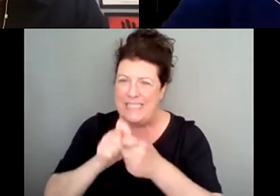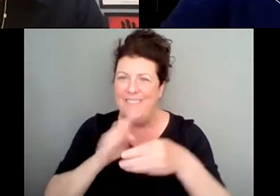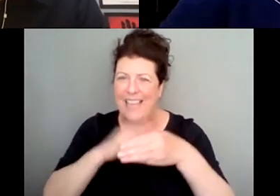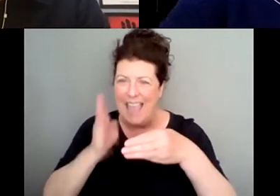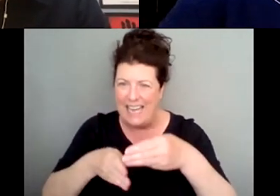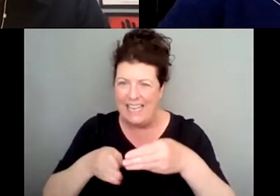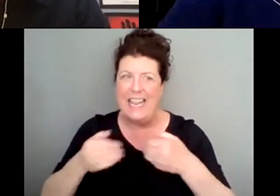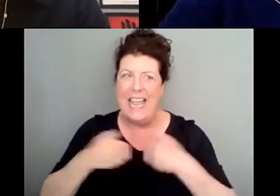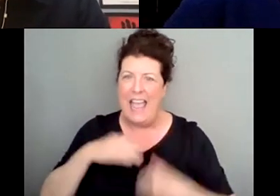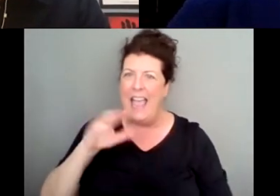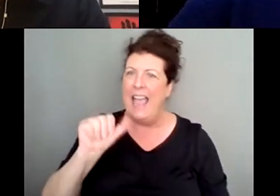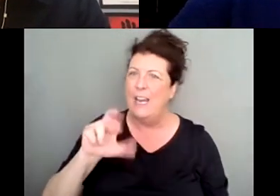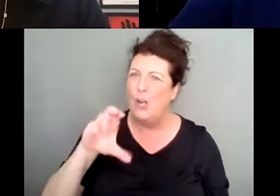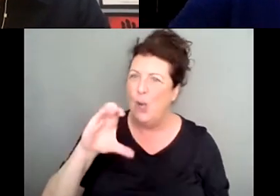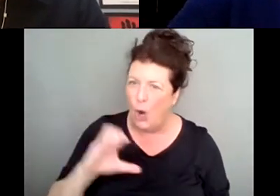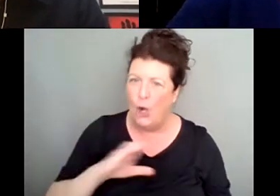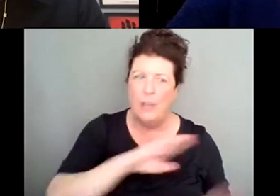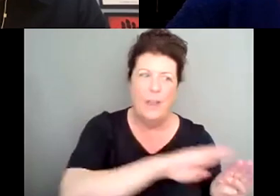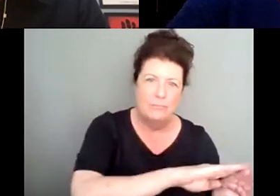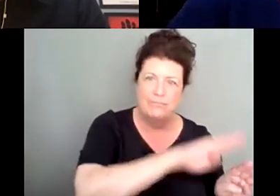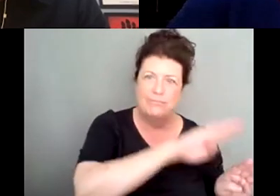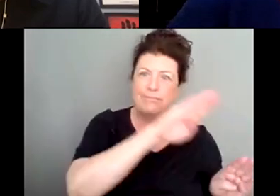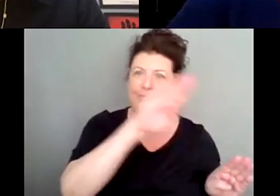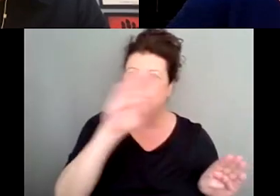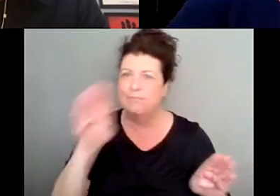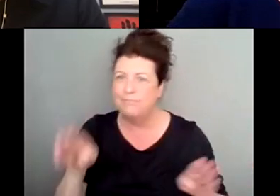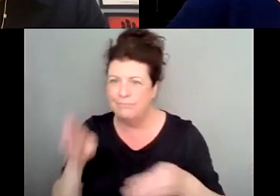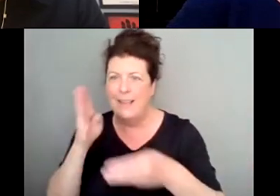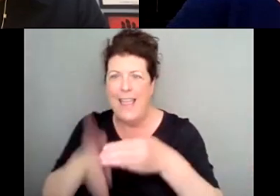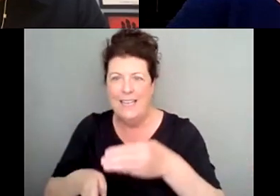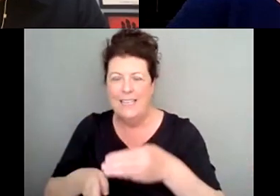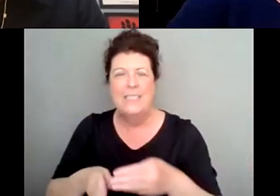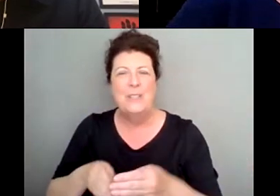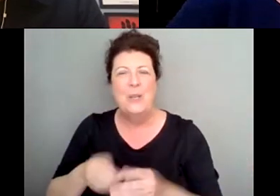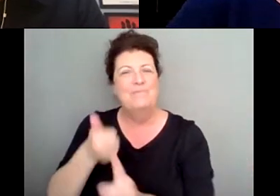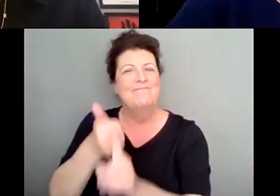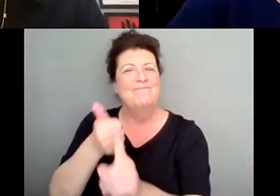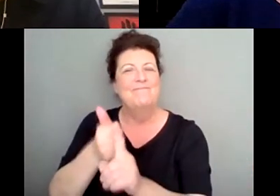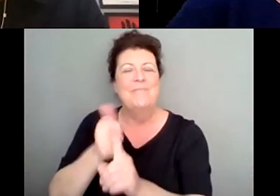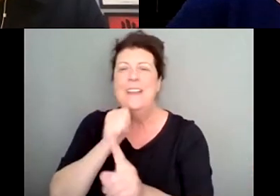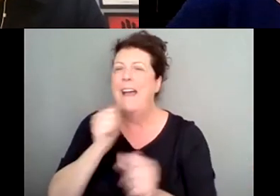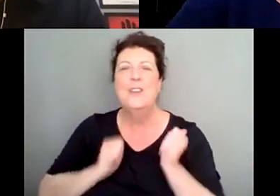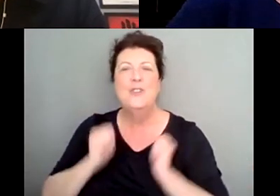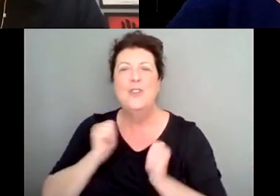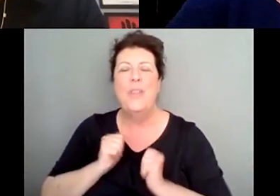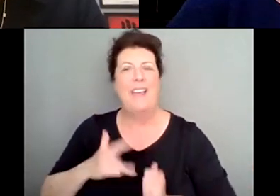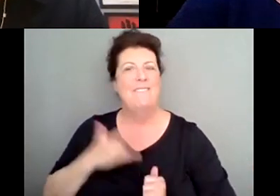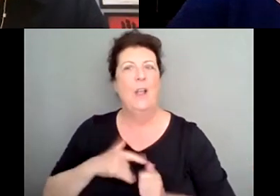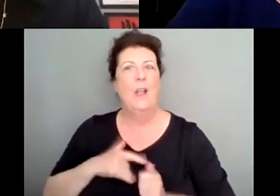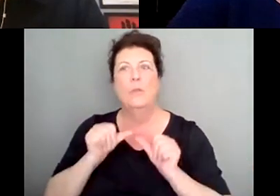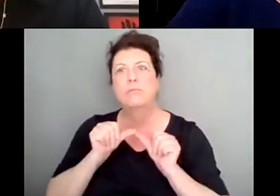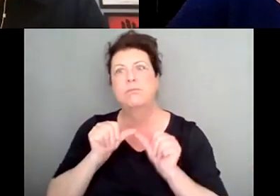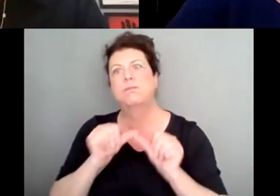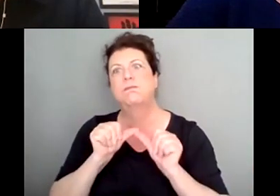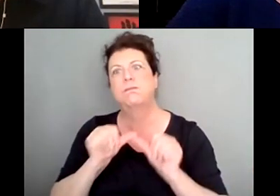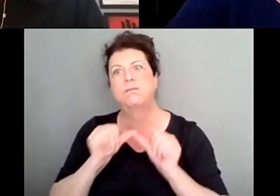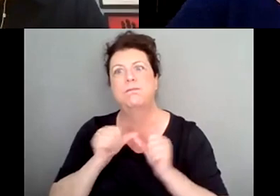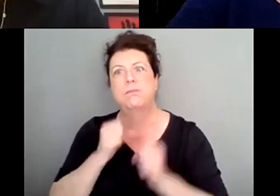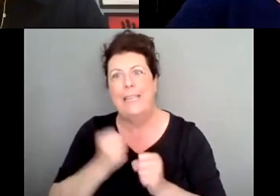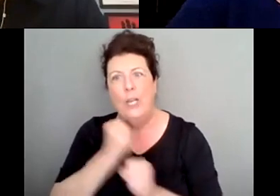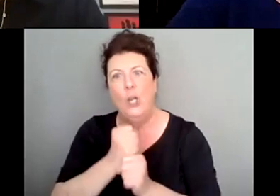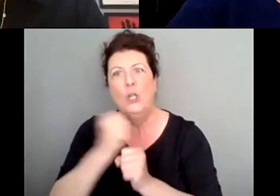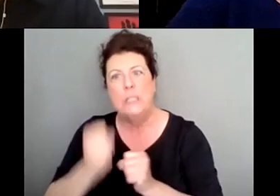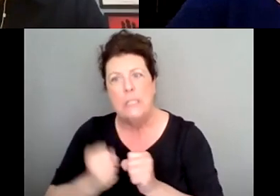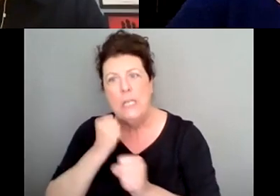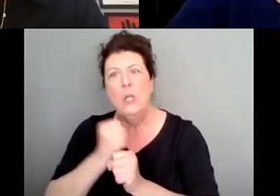arc that would end at a certain space. So it, it wasn't a show that I was convinced could be told over years and years and years. Um,